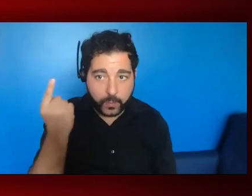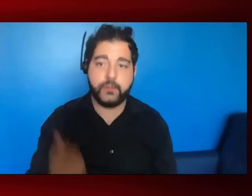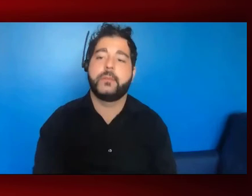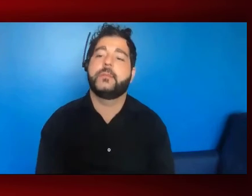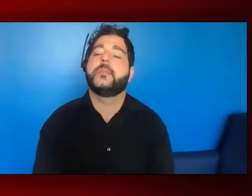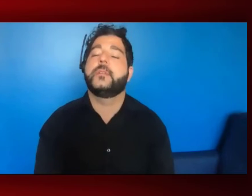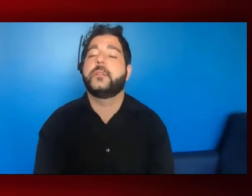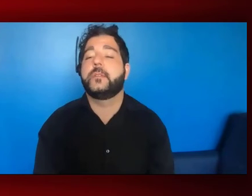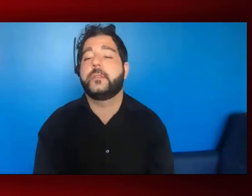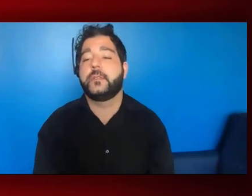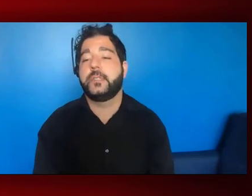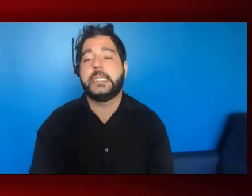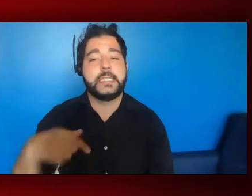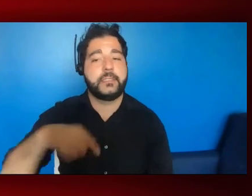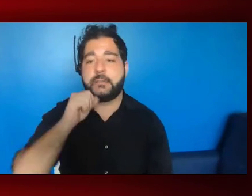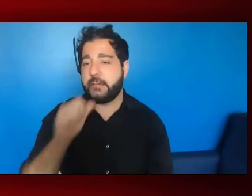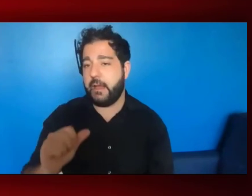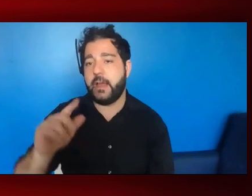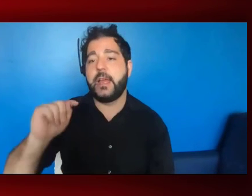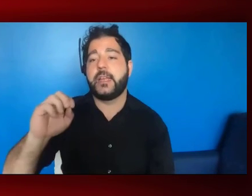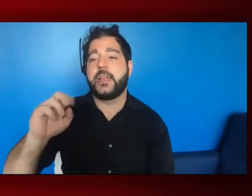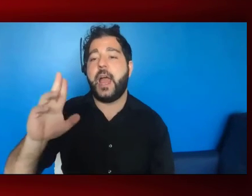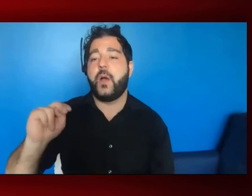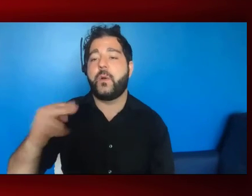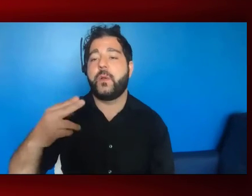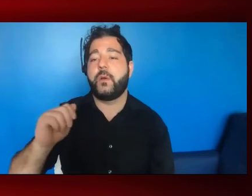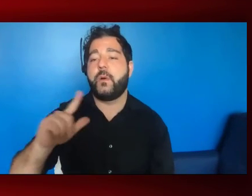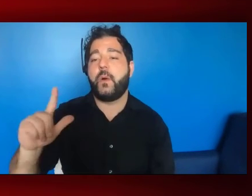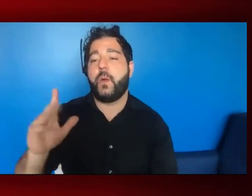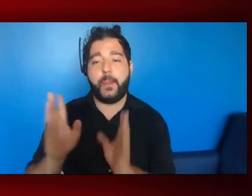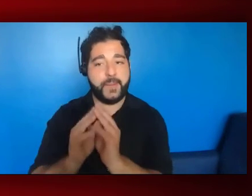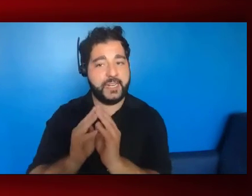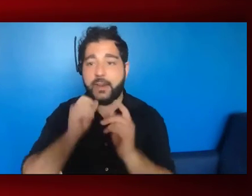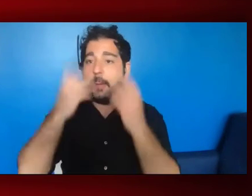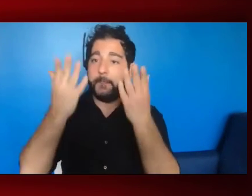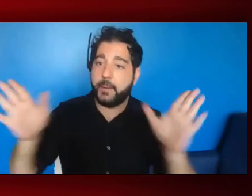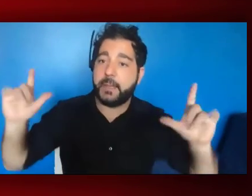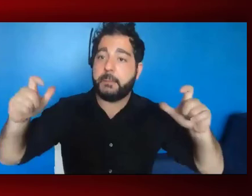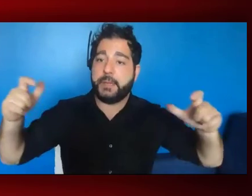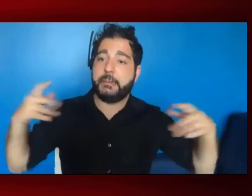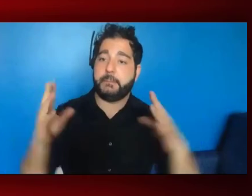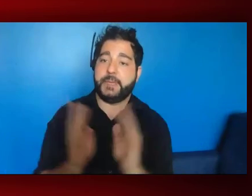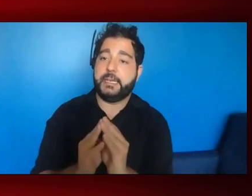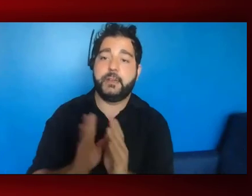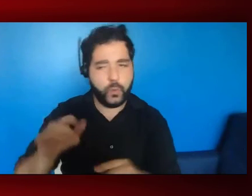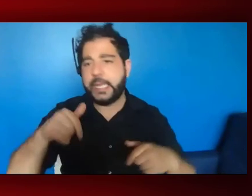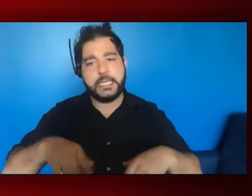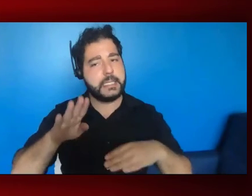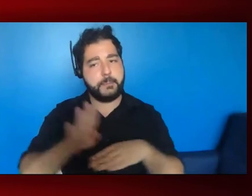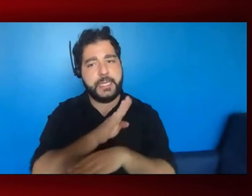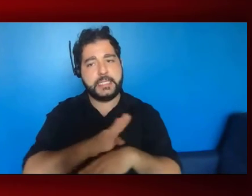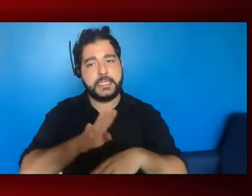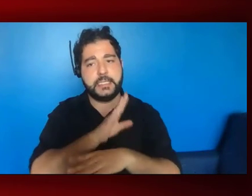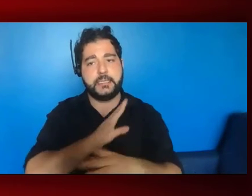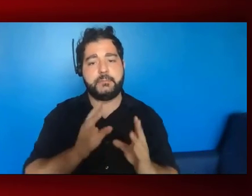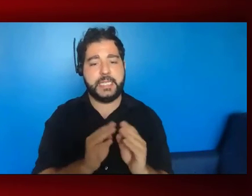These are not town hall meetings. If you haven't done this before, these are basically business meetings, but they're not